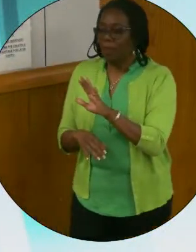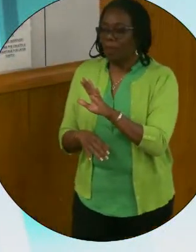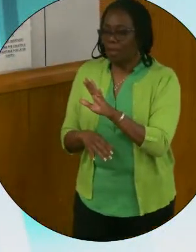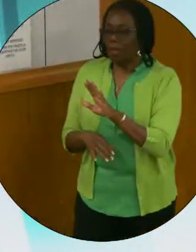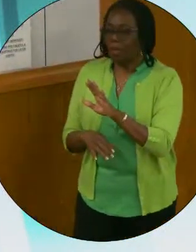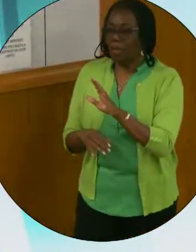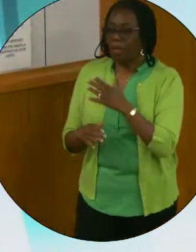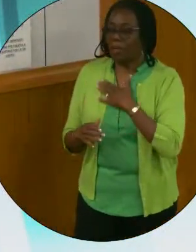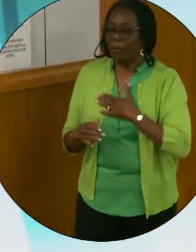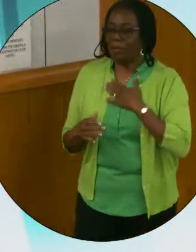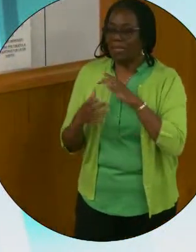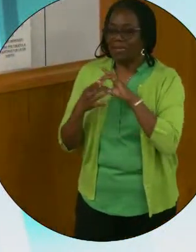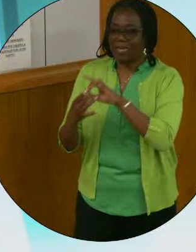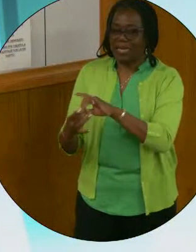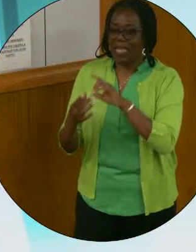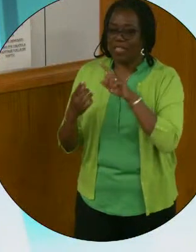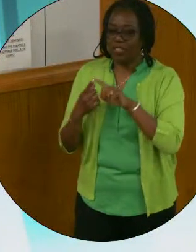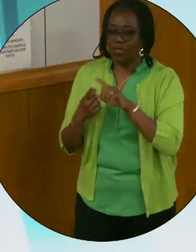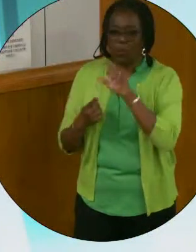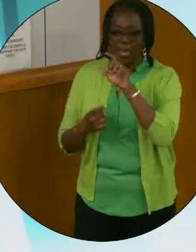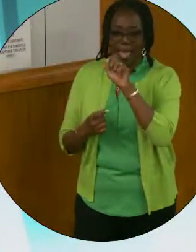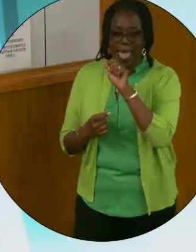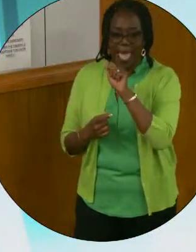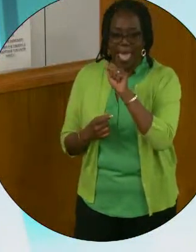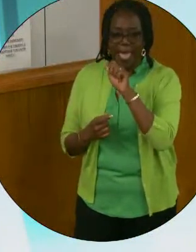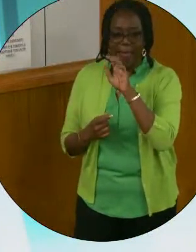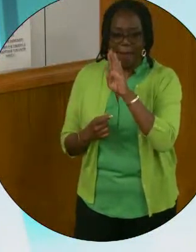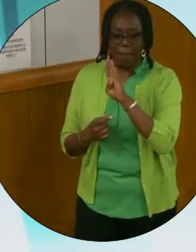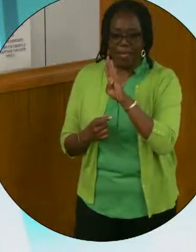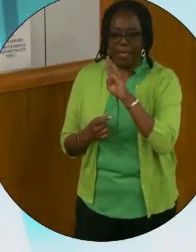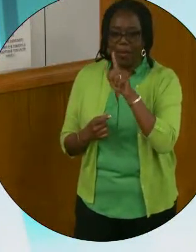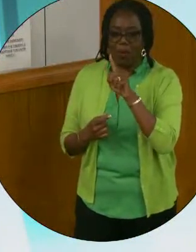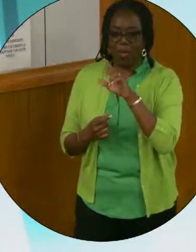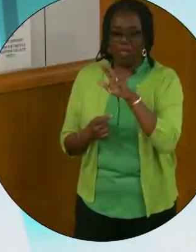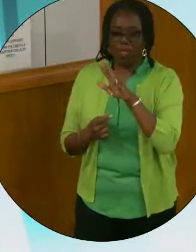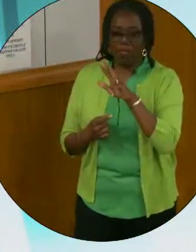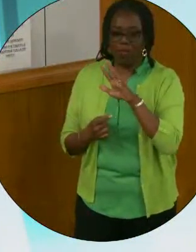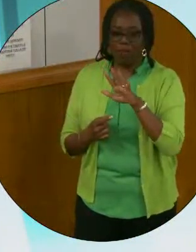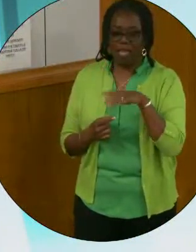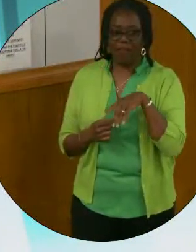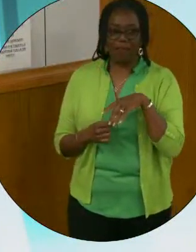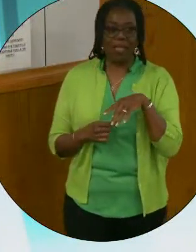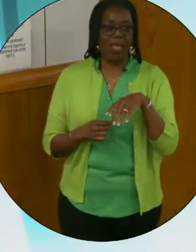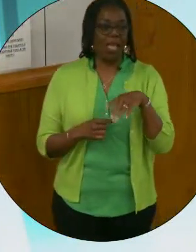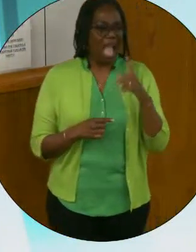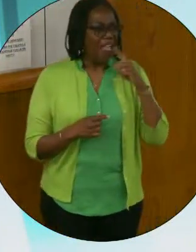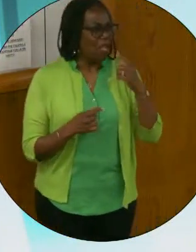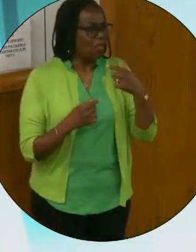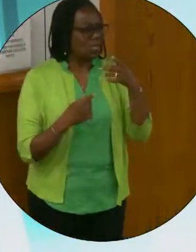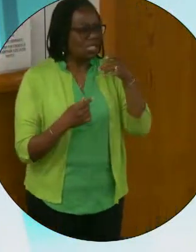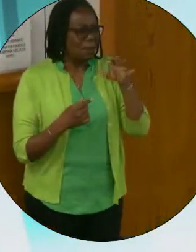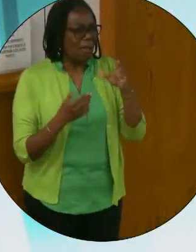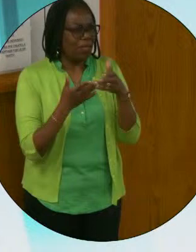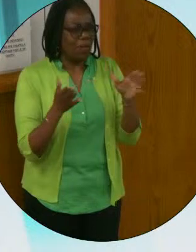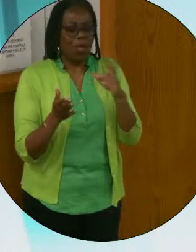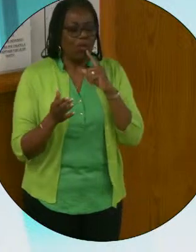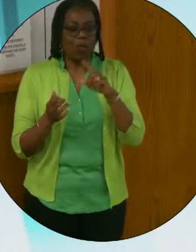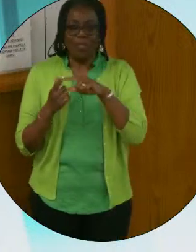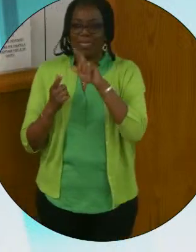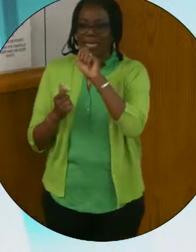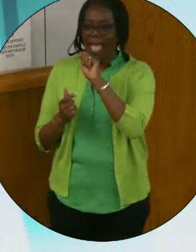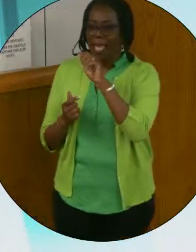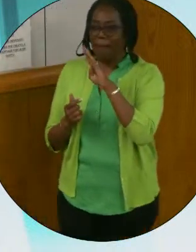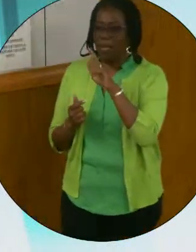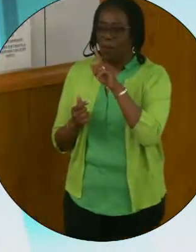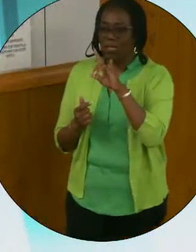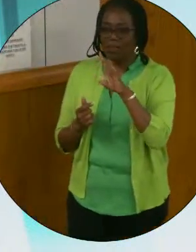it to AB 175. I thought we were at public comment. No, You not swapped it, yet. didn't you? No, this is item AB 175.